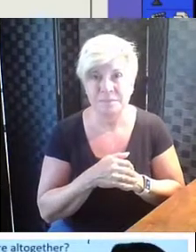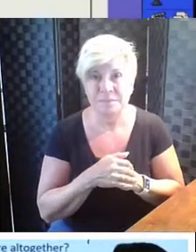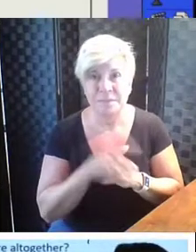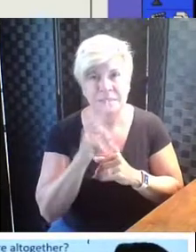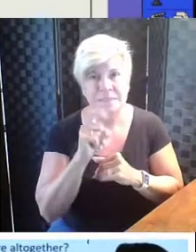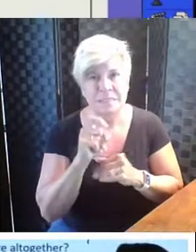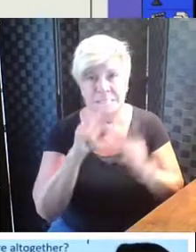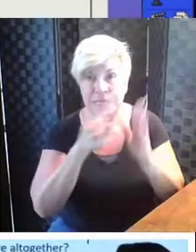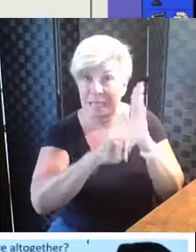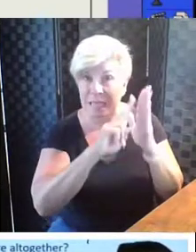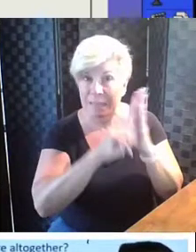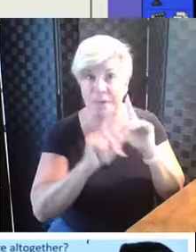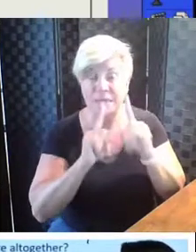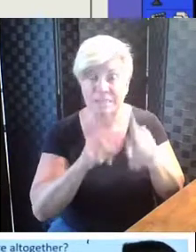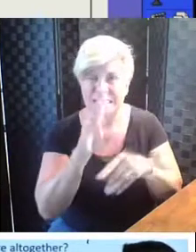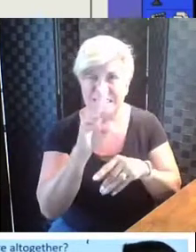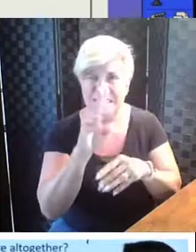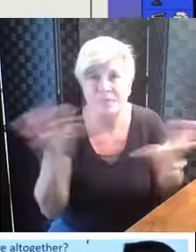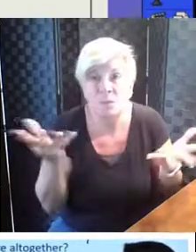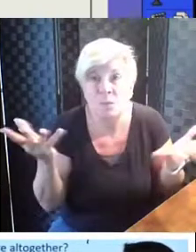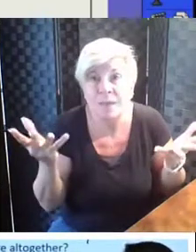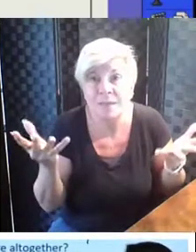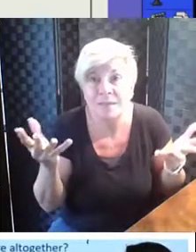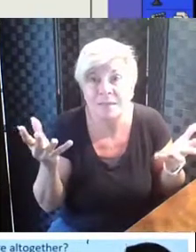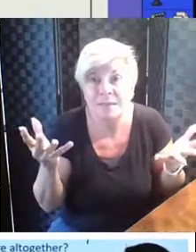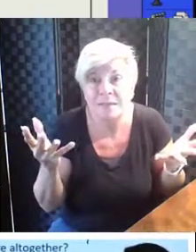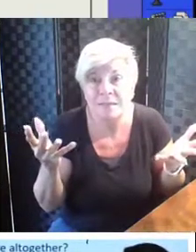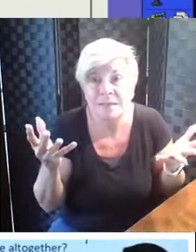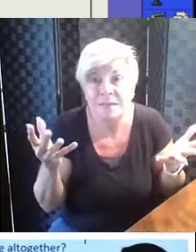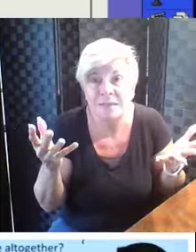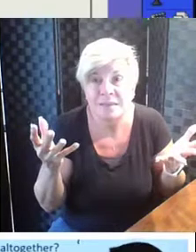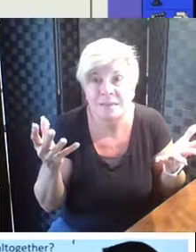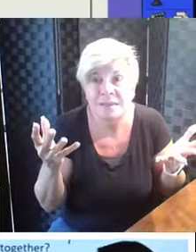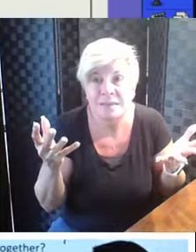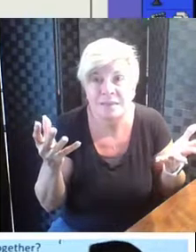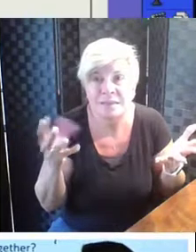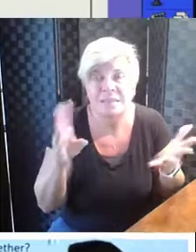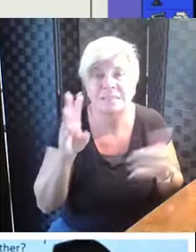And we need to label our answer. We're talking about 16